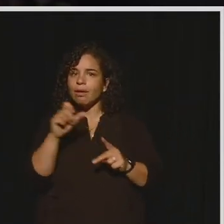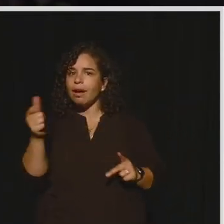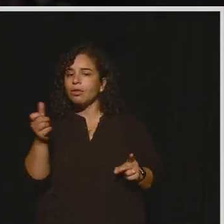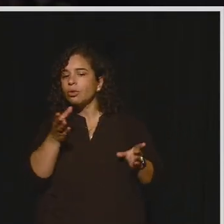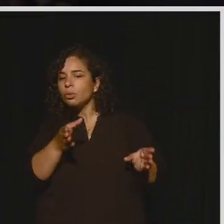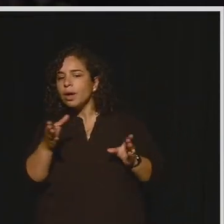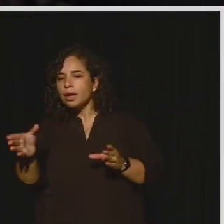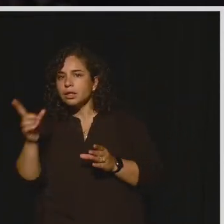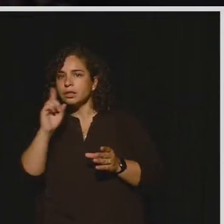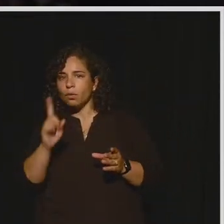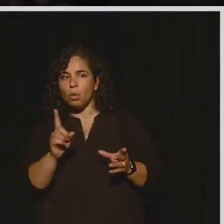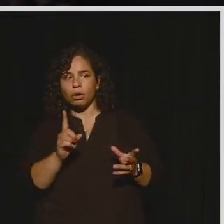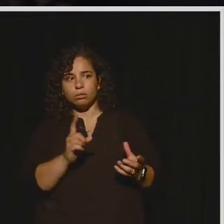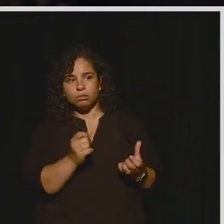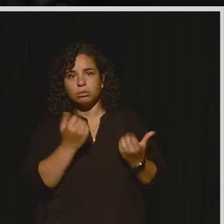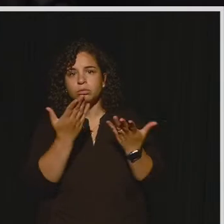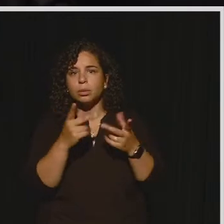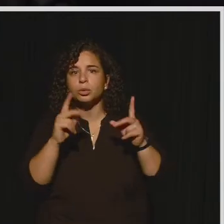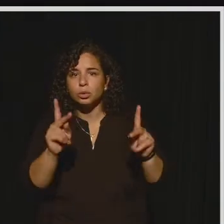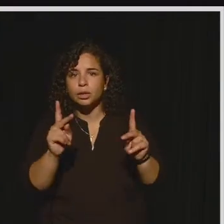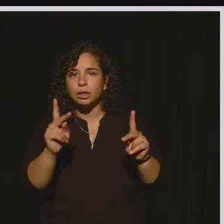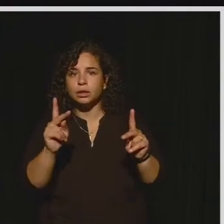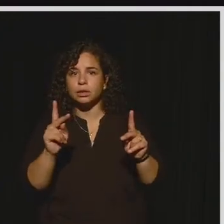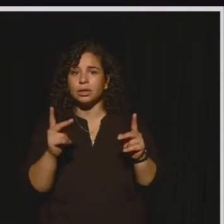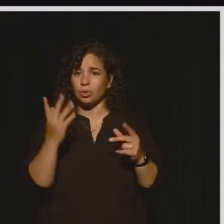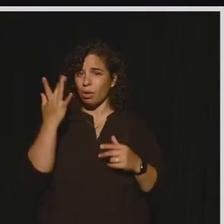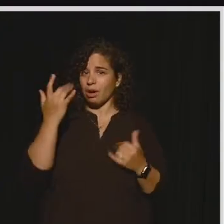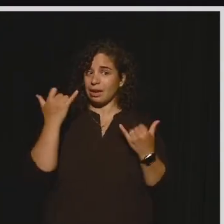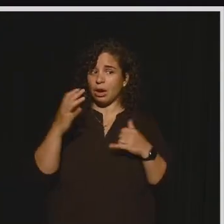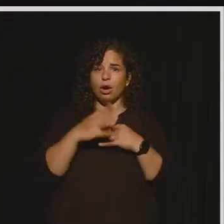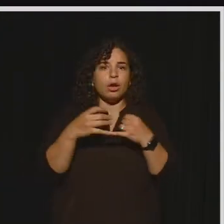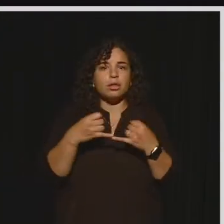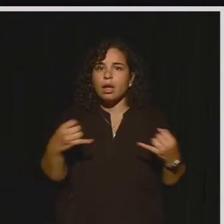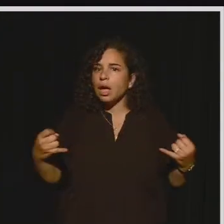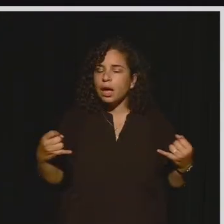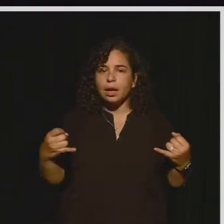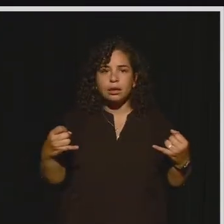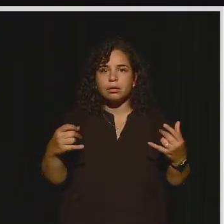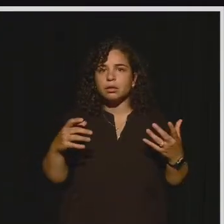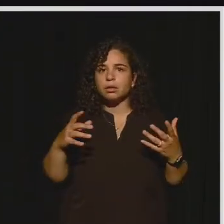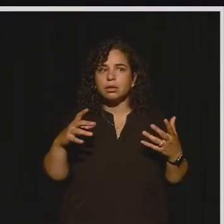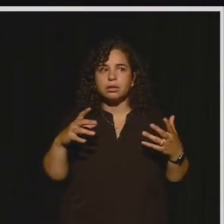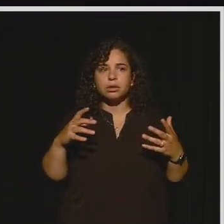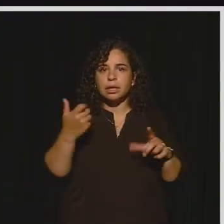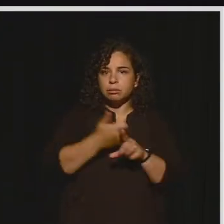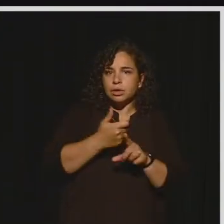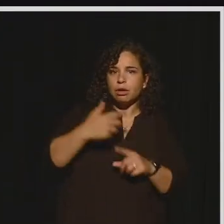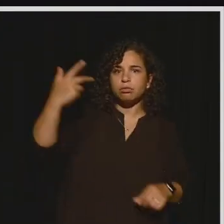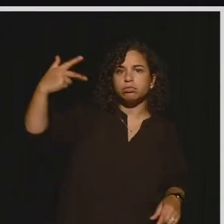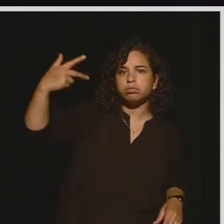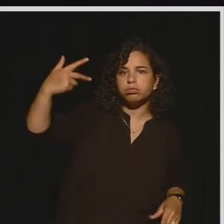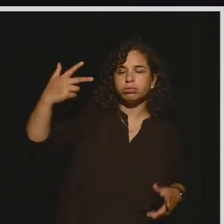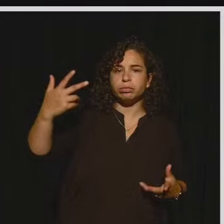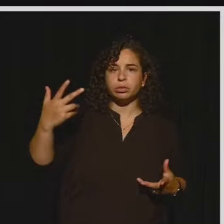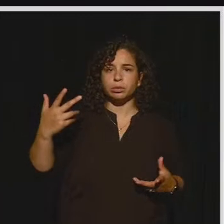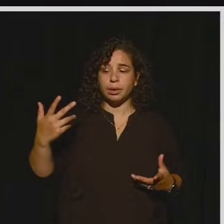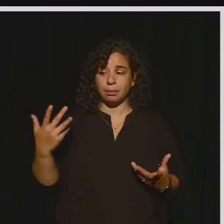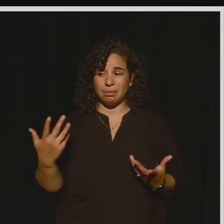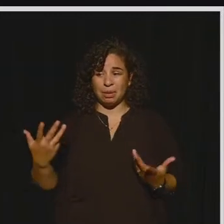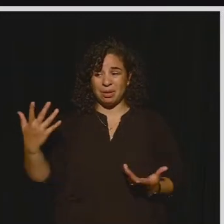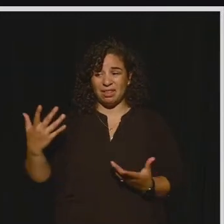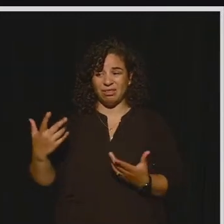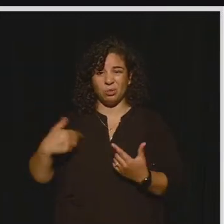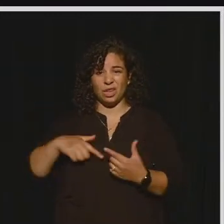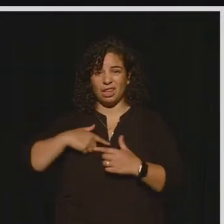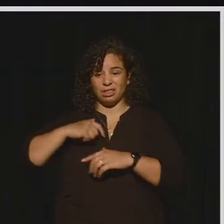are virtual channels, there are other things, and we don't know yet. Maybe it hasn't been created yet, but I